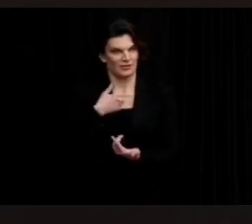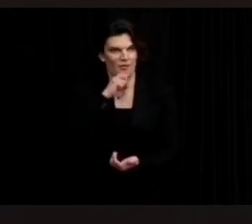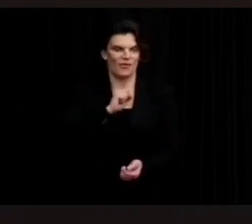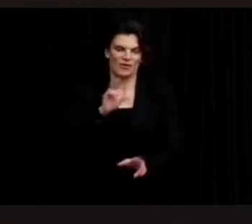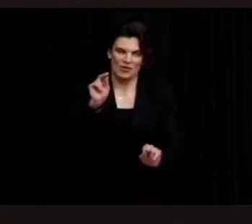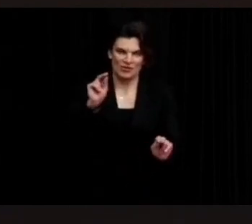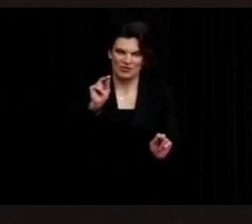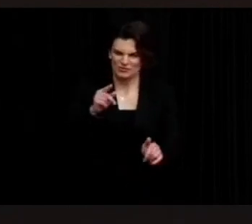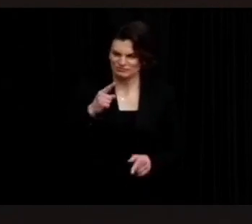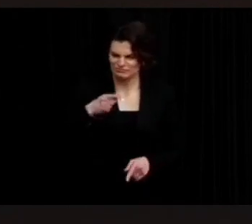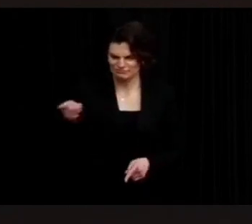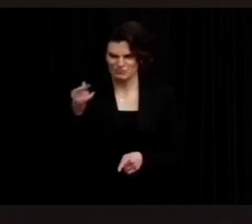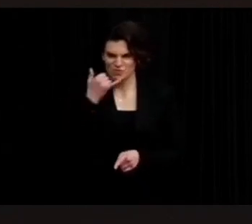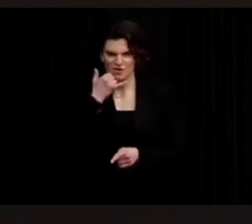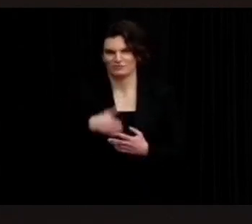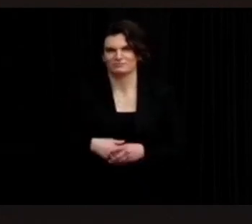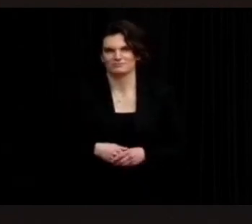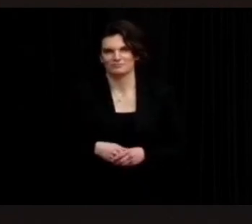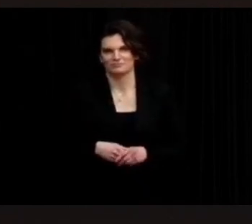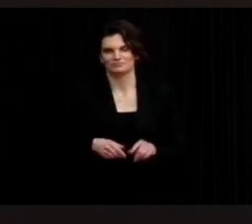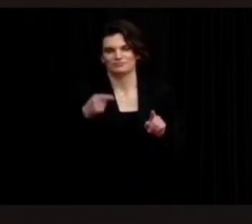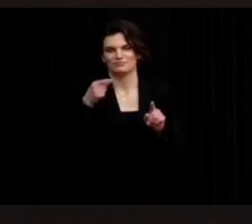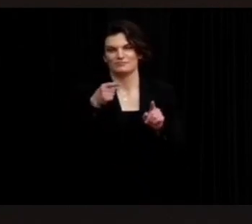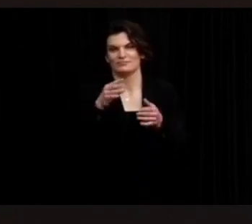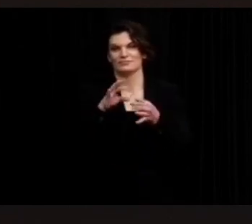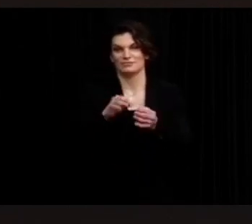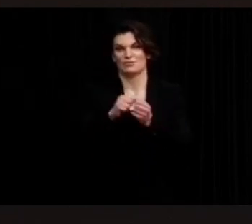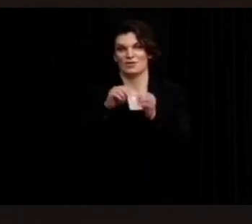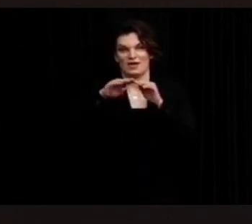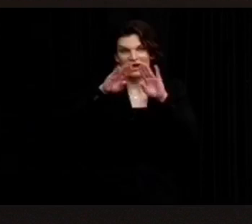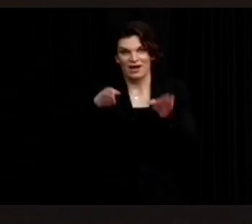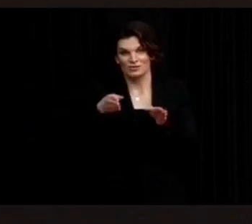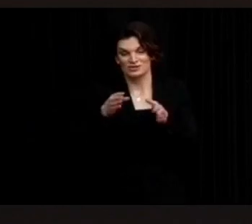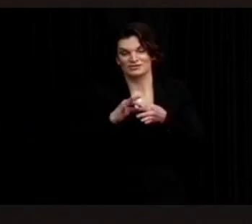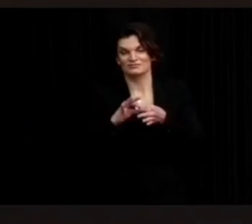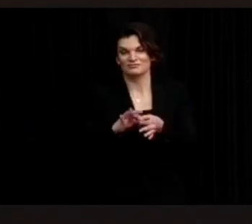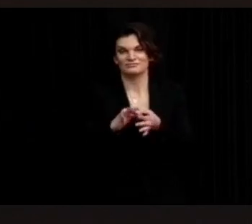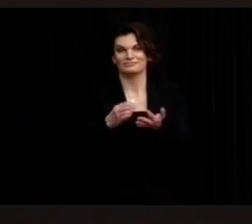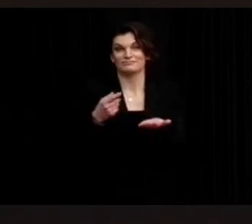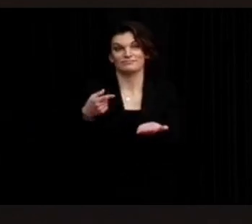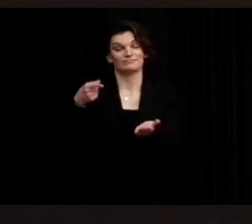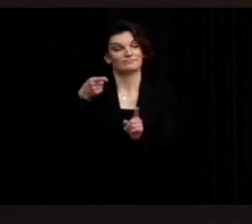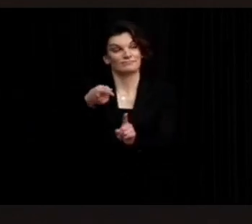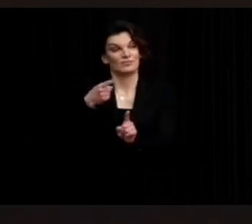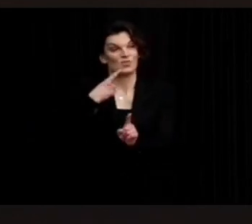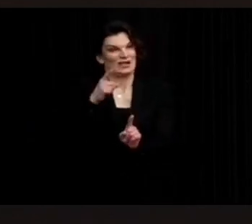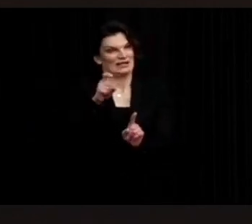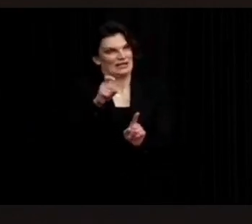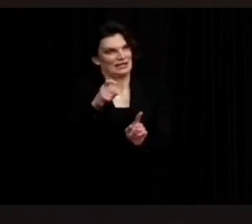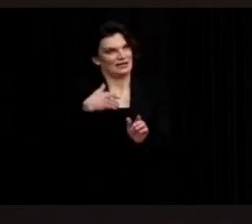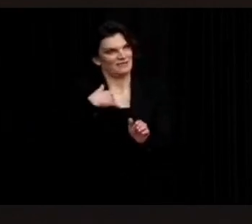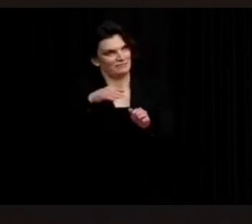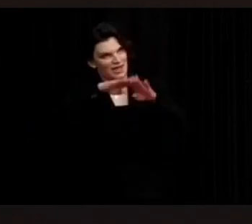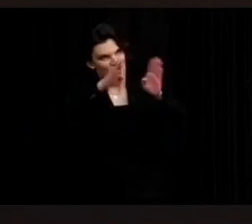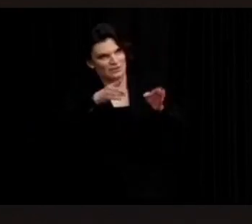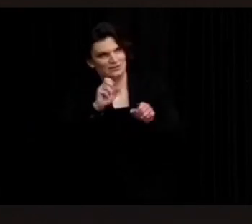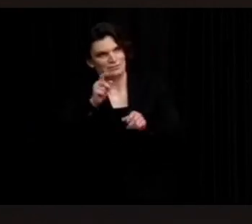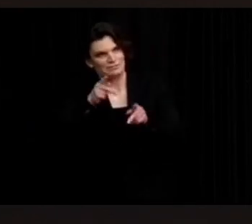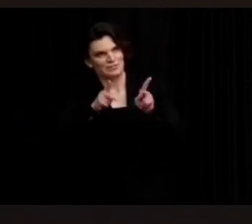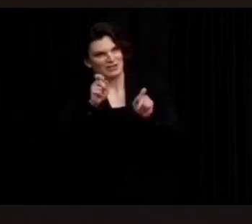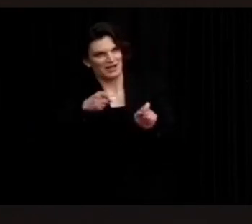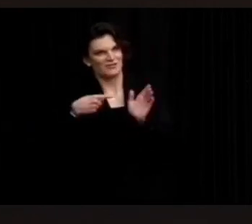when we're talking about housing stock, we need to have affordable, great places for people to